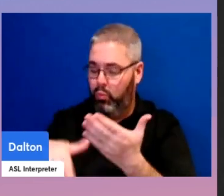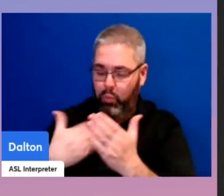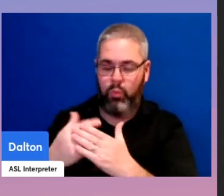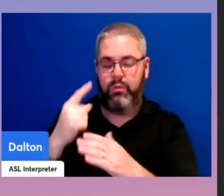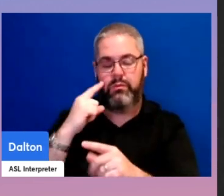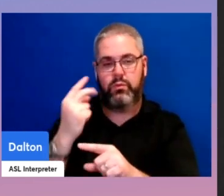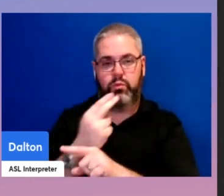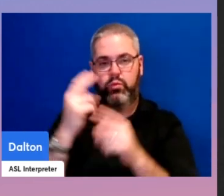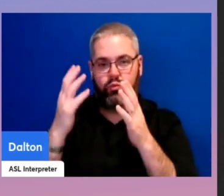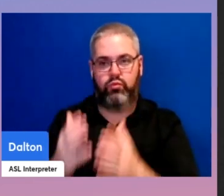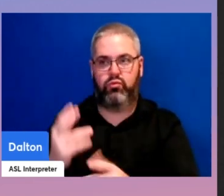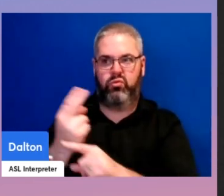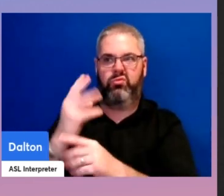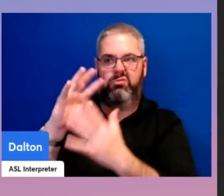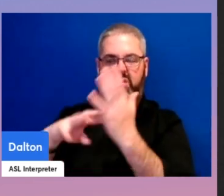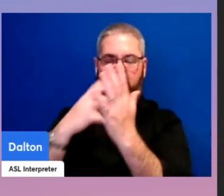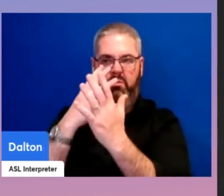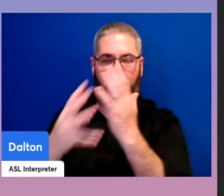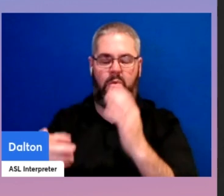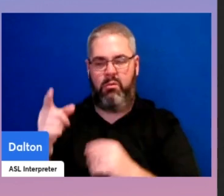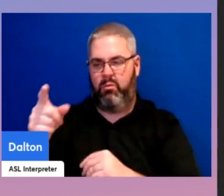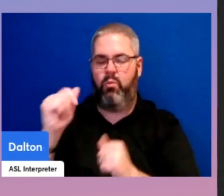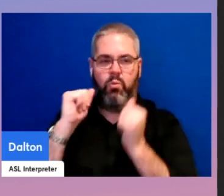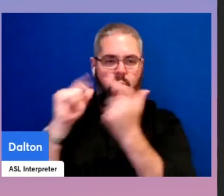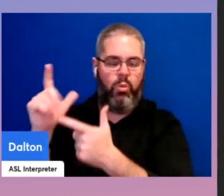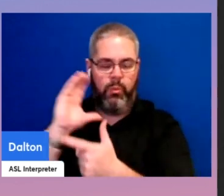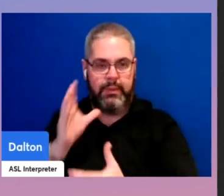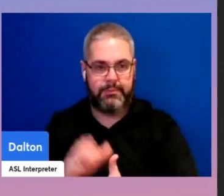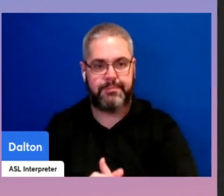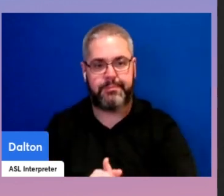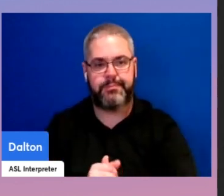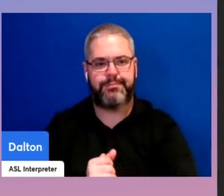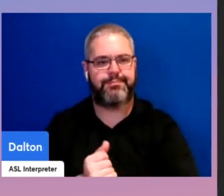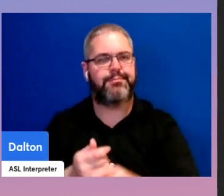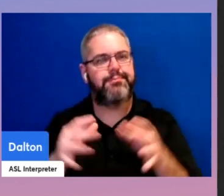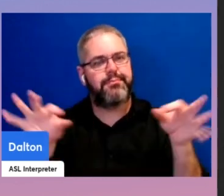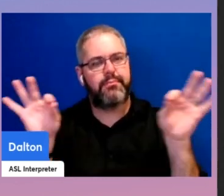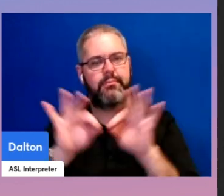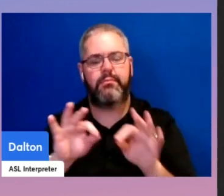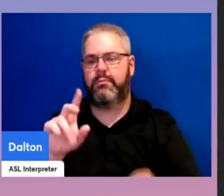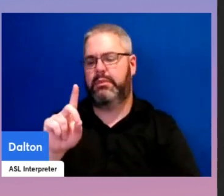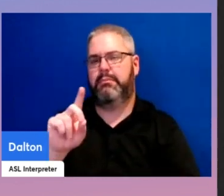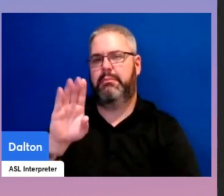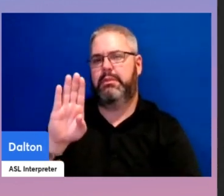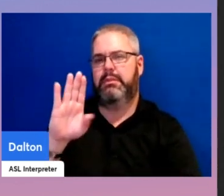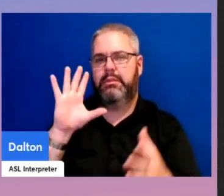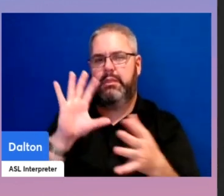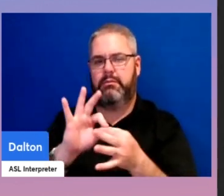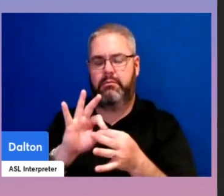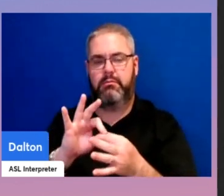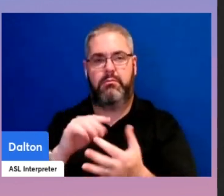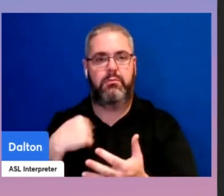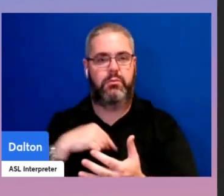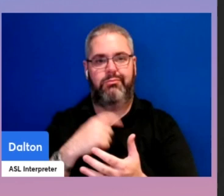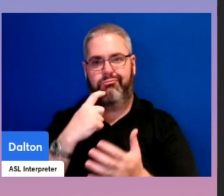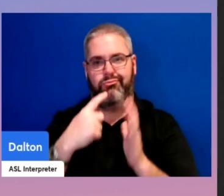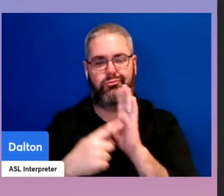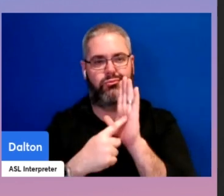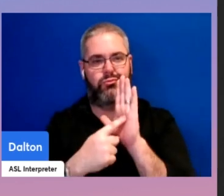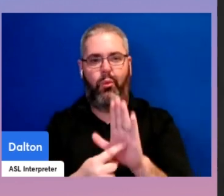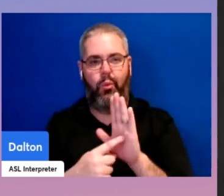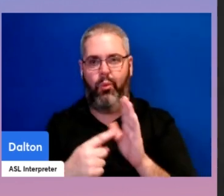the users table. Now, the one thing I want to highlight is just around this DB Connect, which we just kind of show but didn't